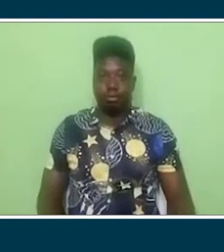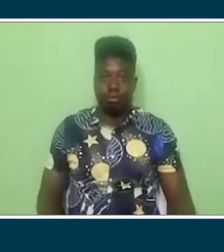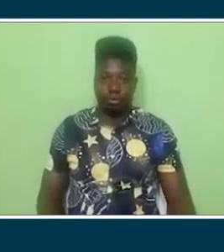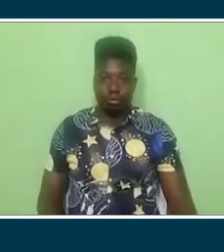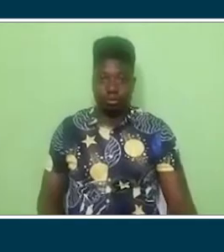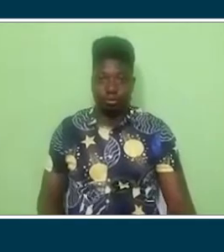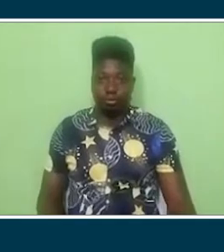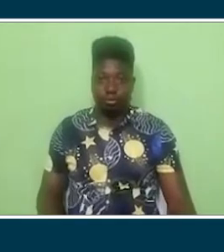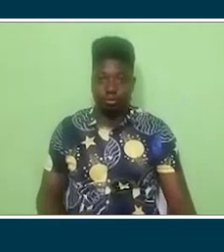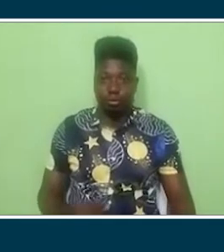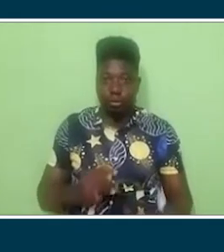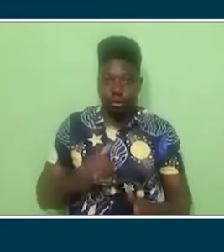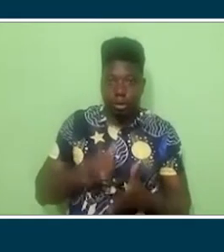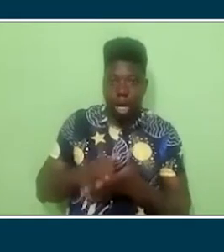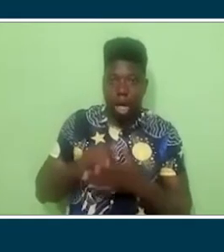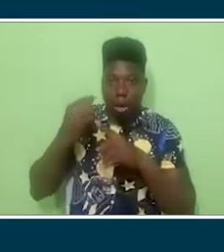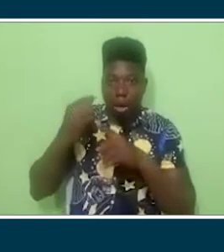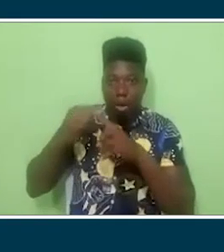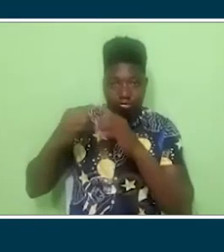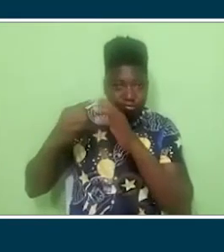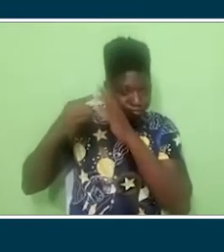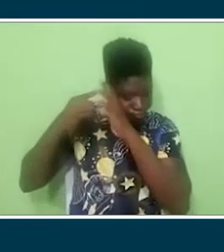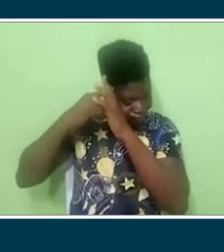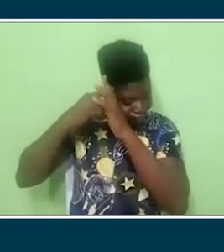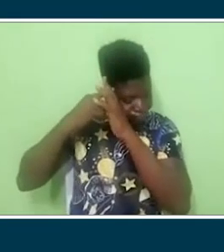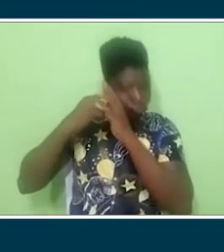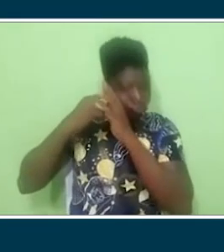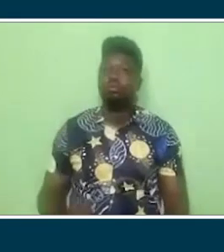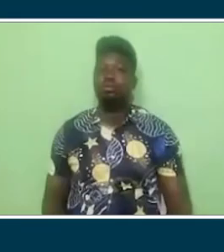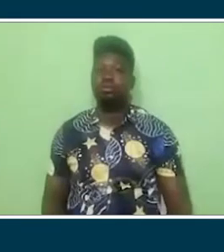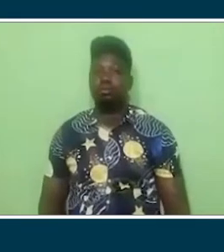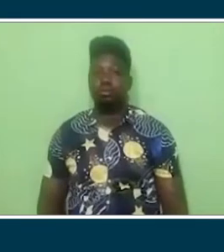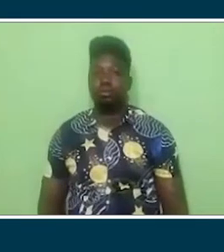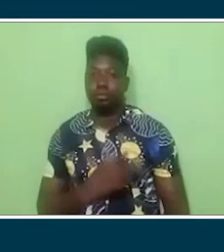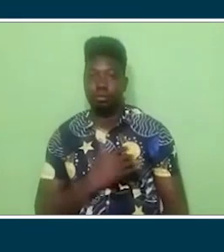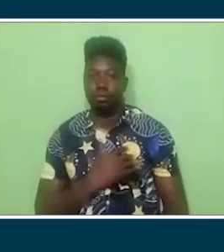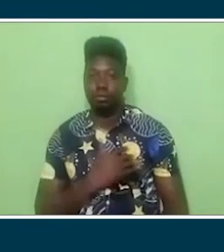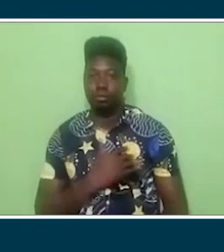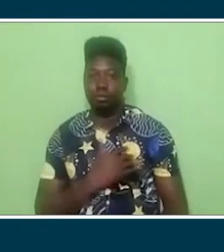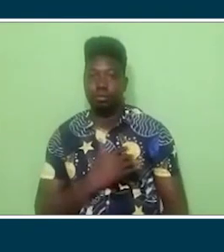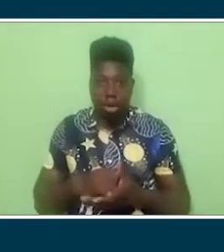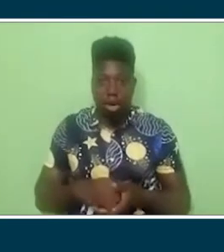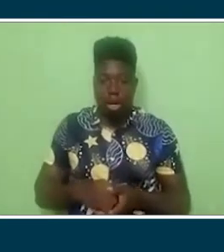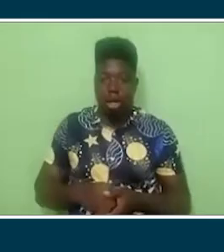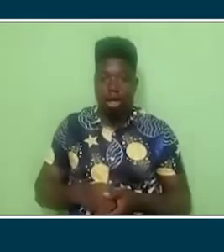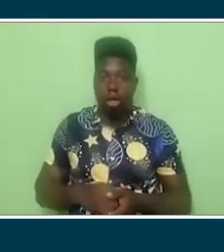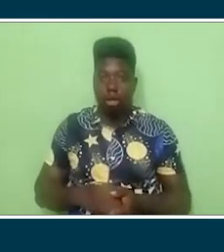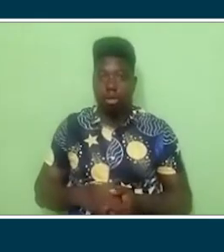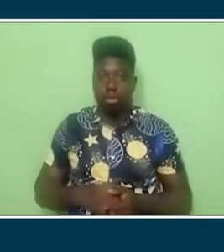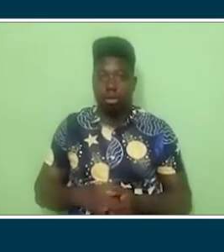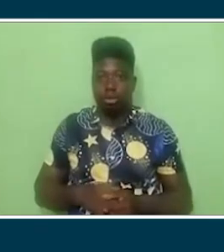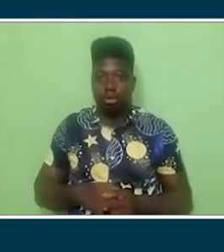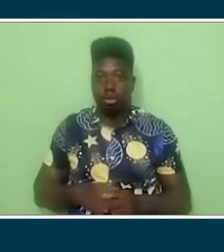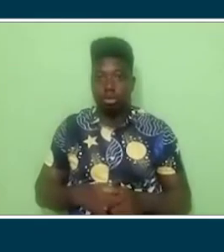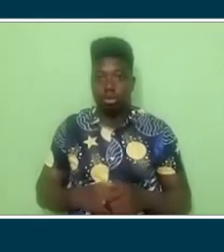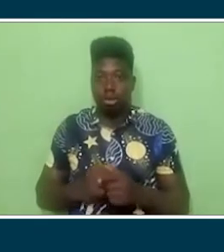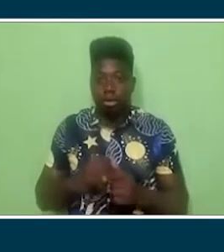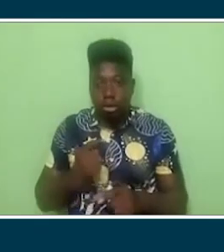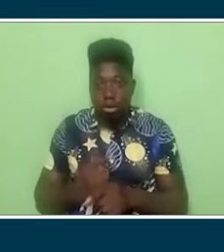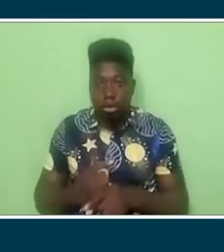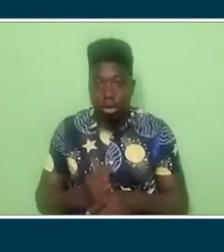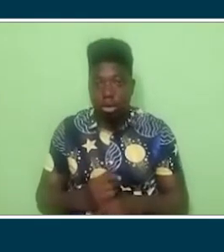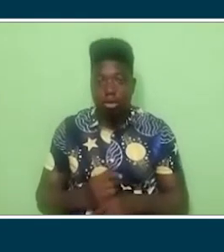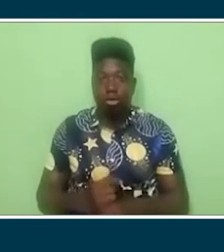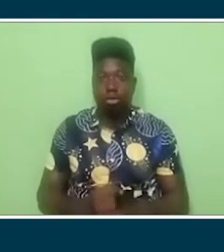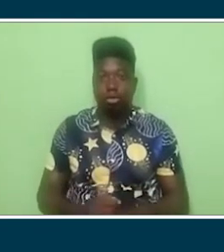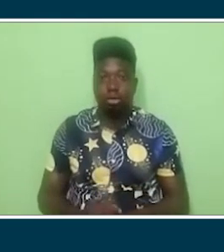word is in my mind when I think about canceling. We want to disappear it. I'm going to just tell you the body sensation I have when I say